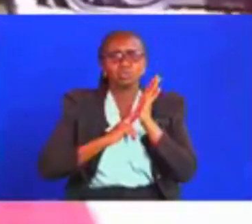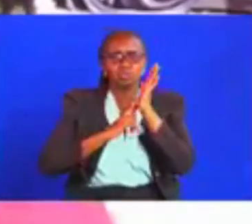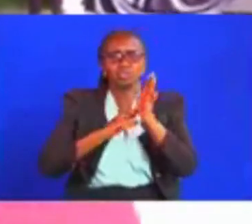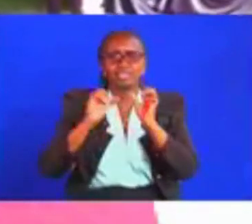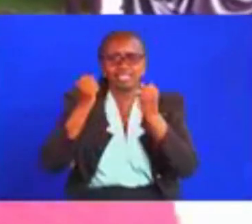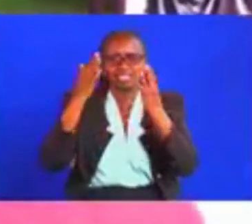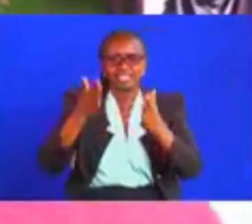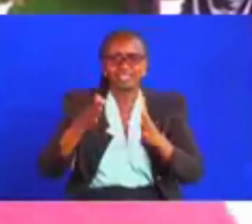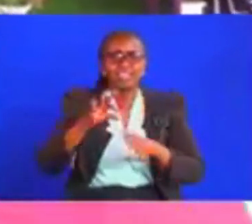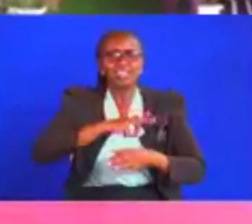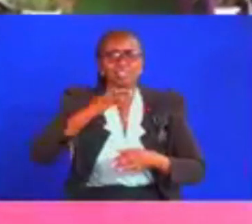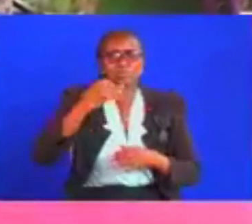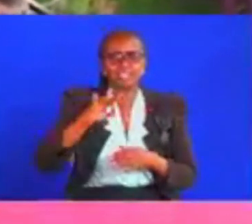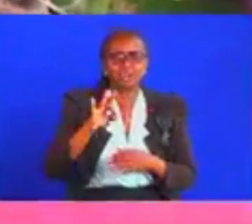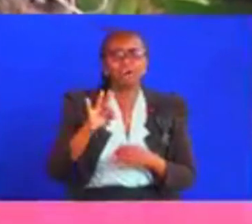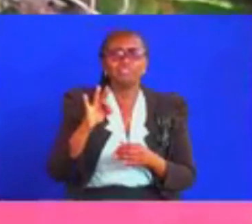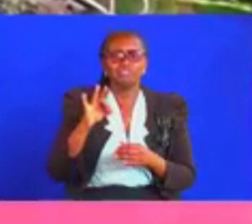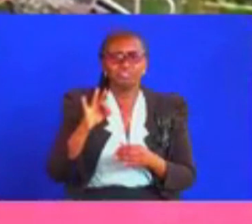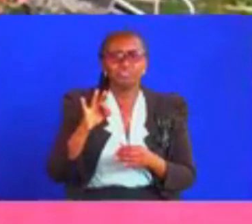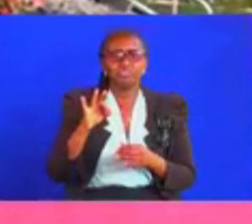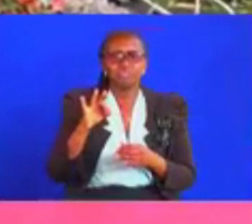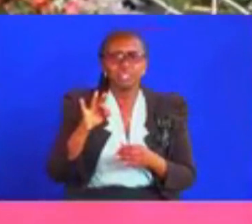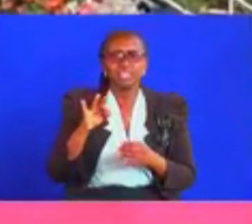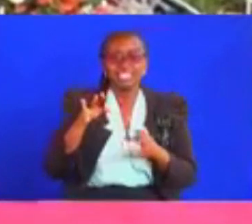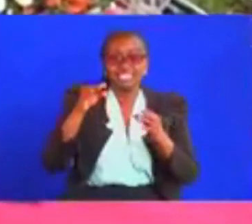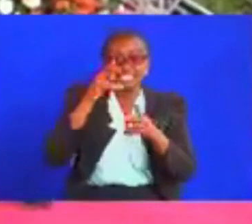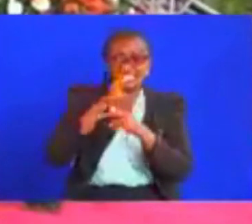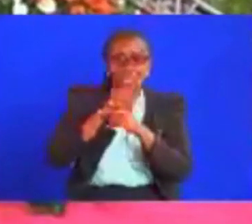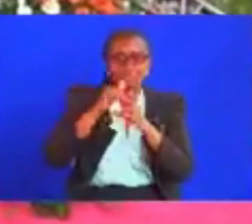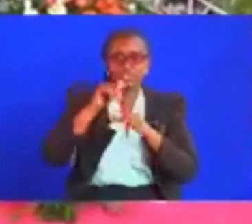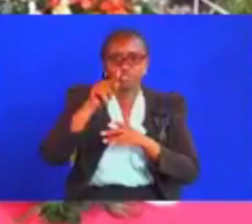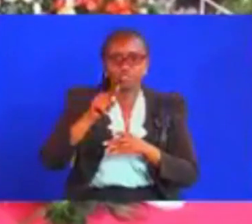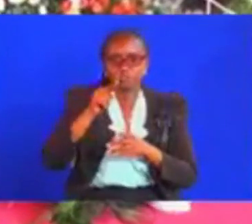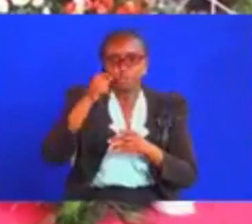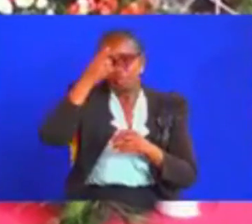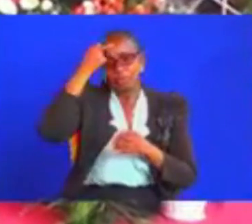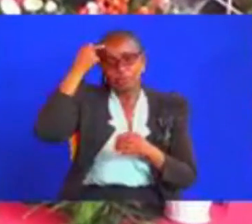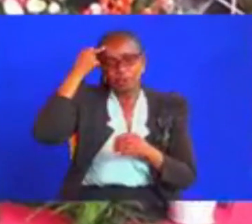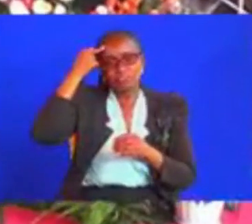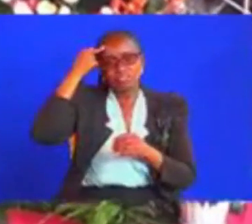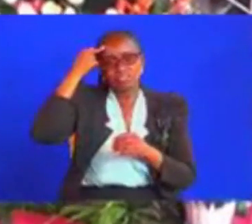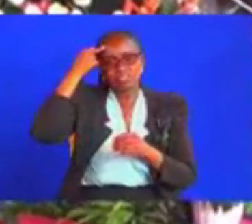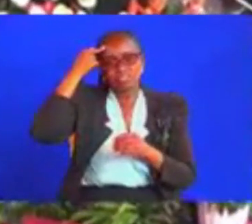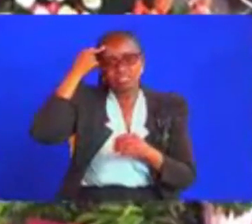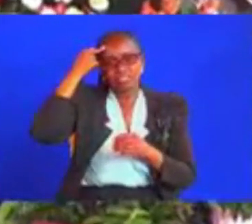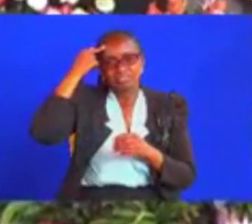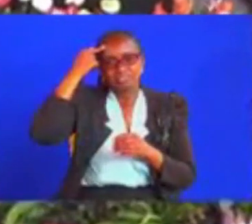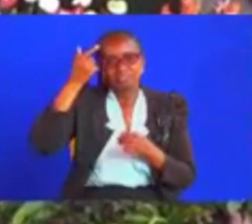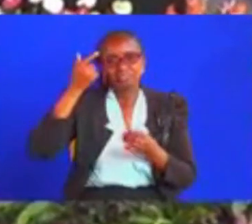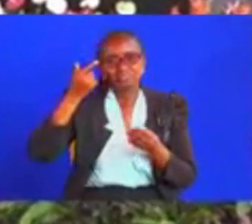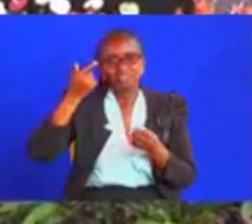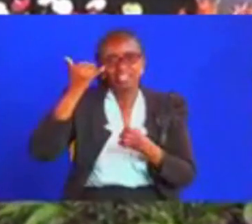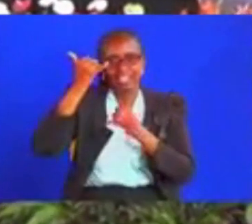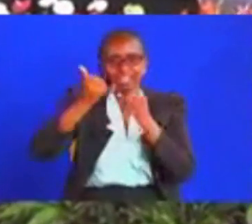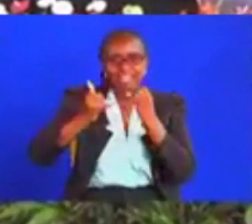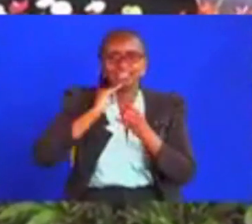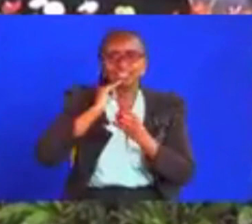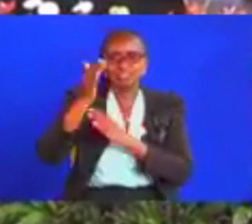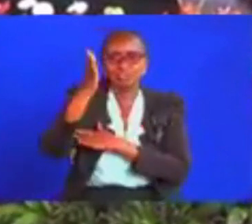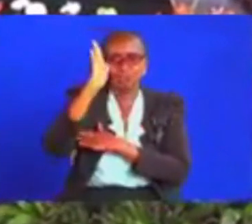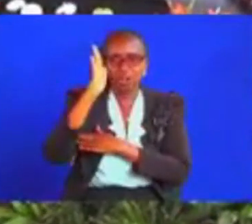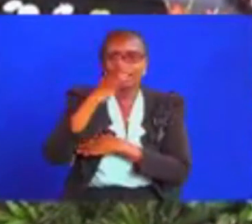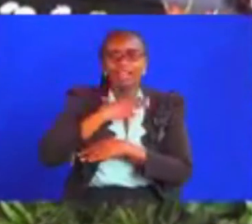of faith is finally planted in you, because the earth is not for the Savior. The earth is the Lord's and